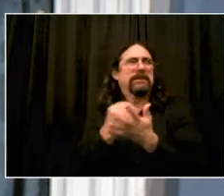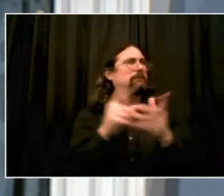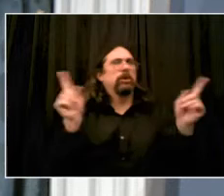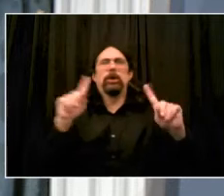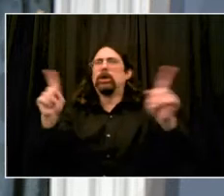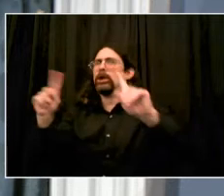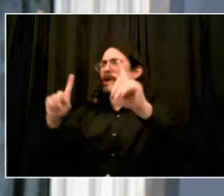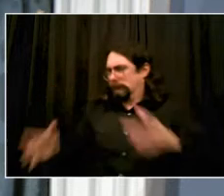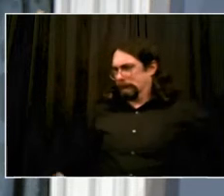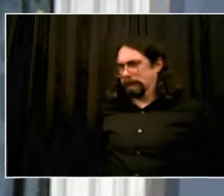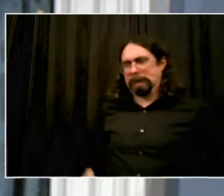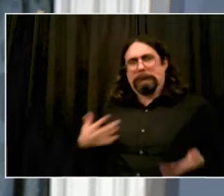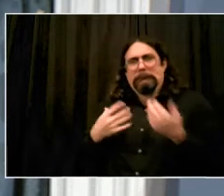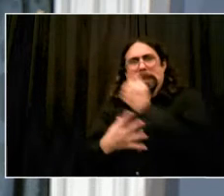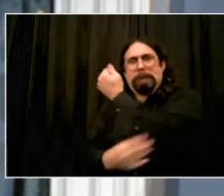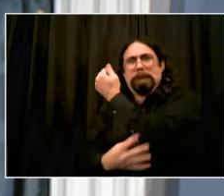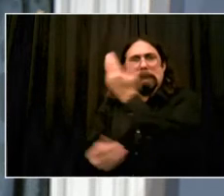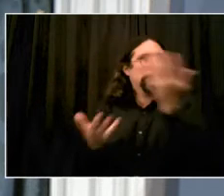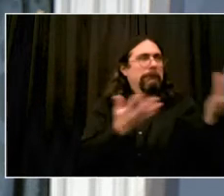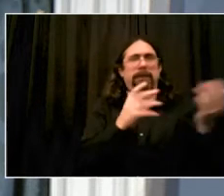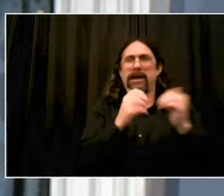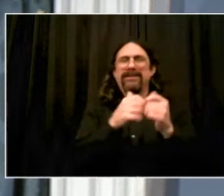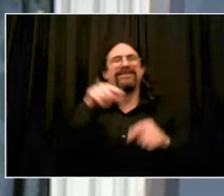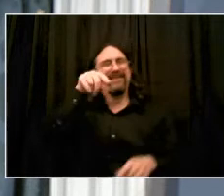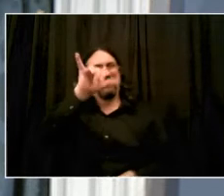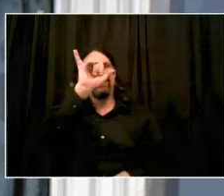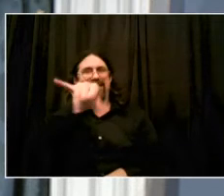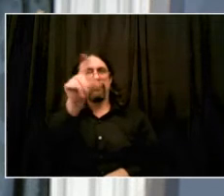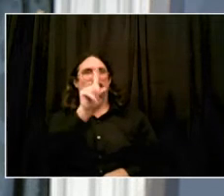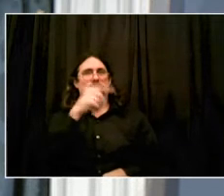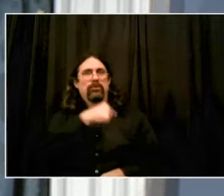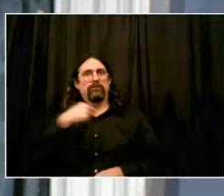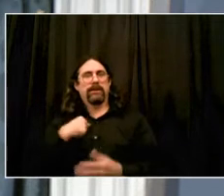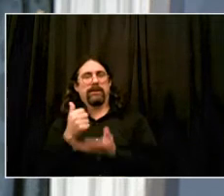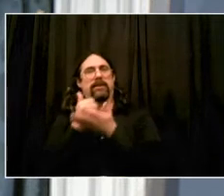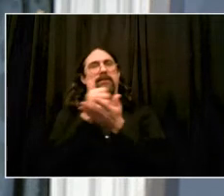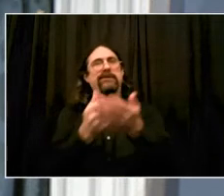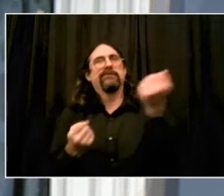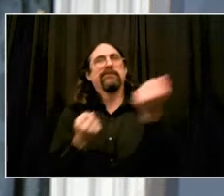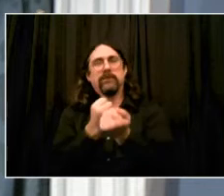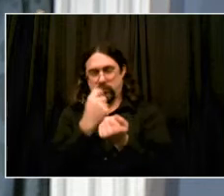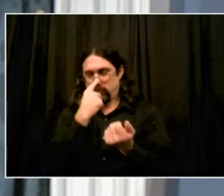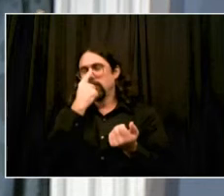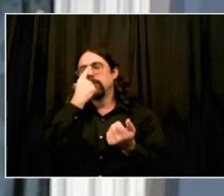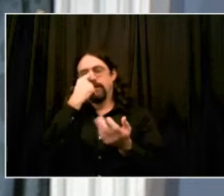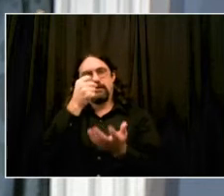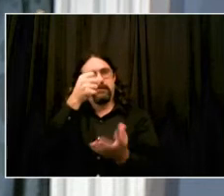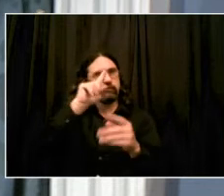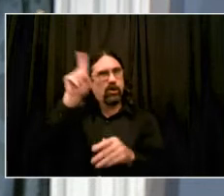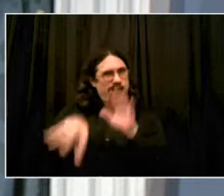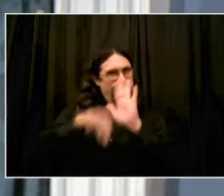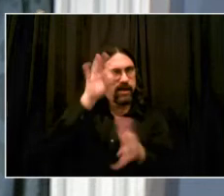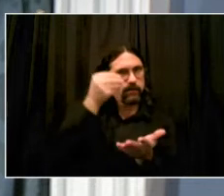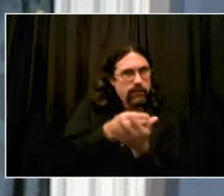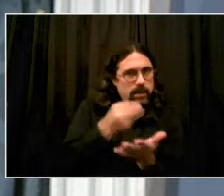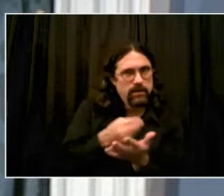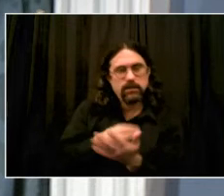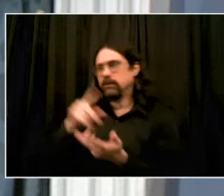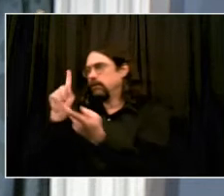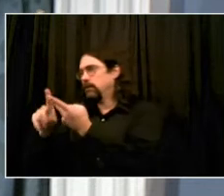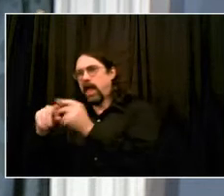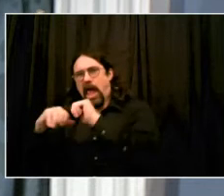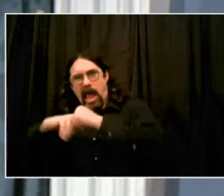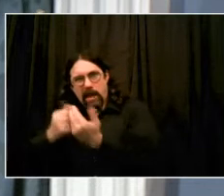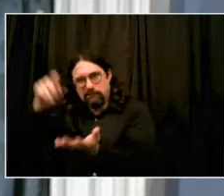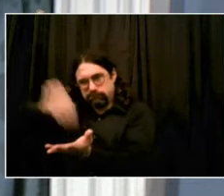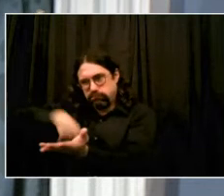businesses go in this direction, we'll be working to streamline the financial services that are available, to push